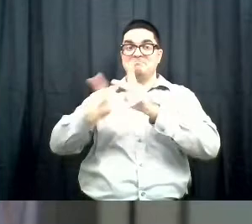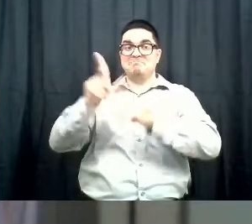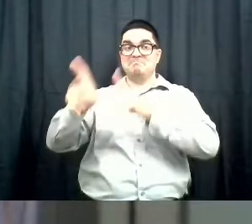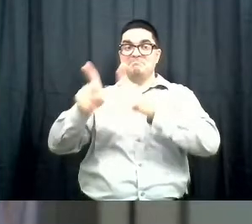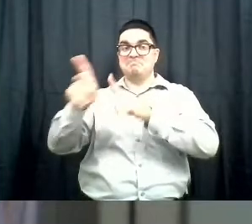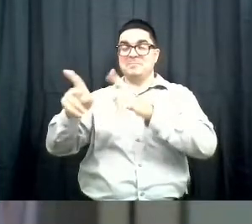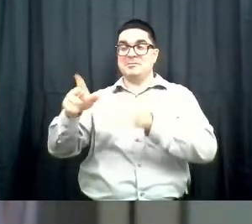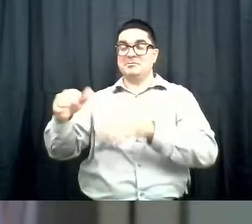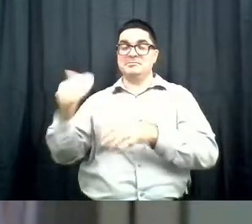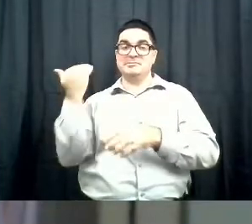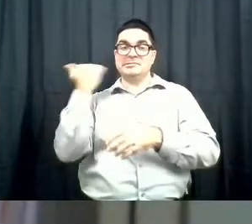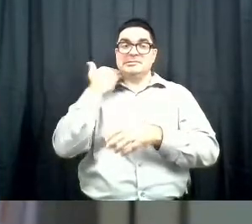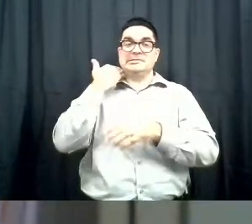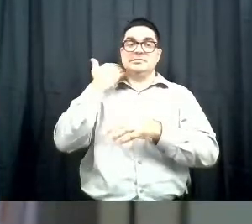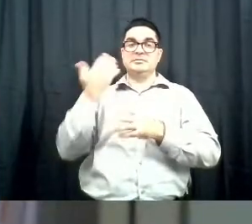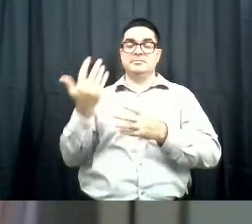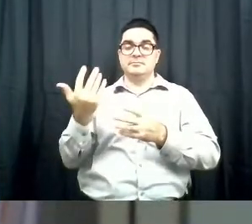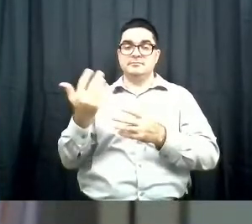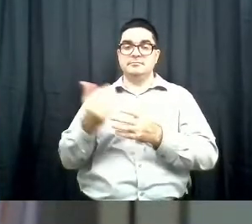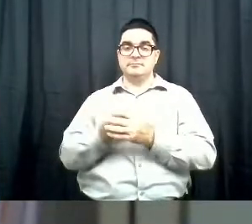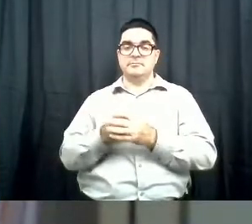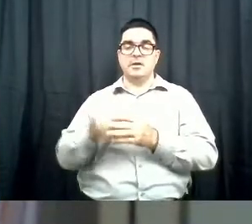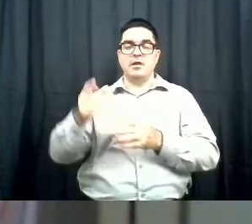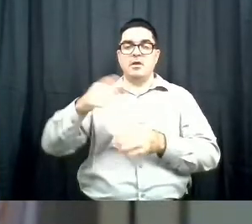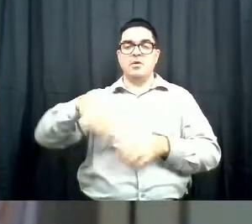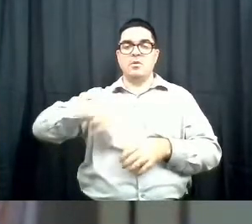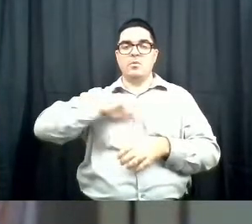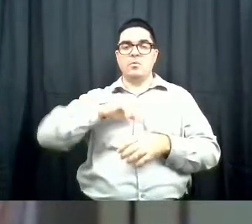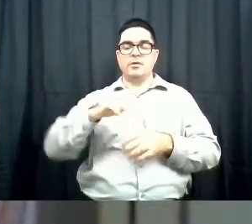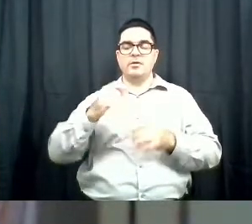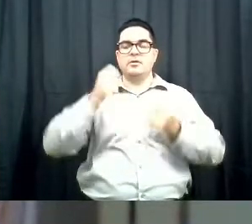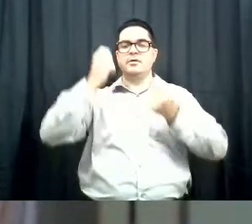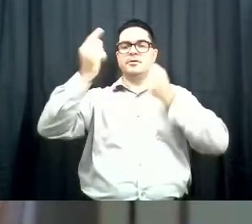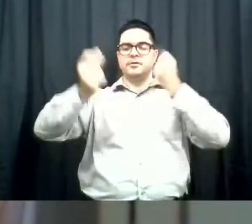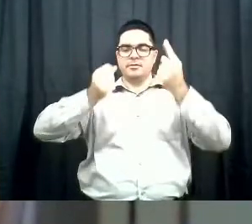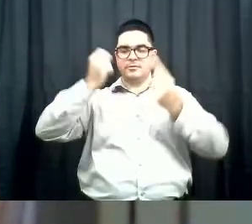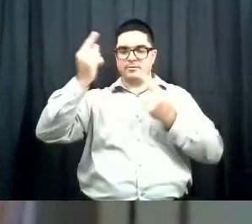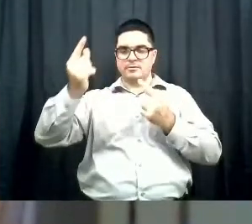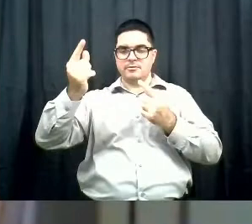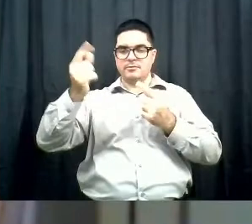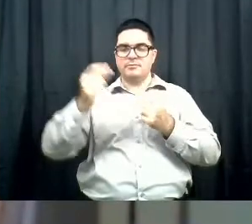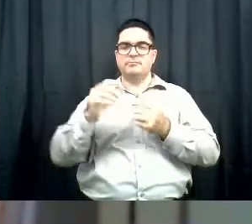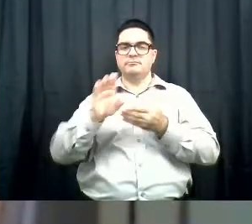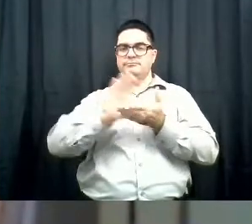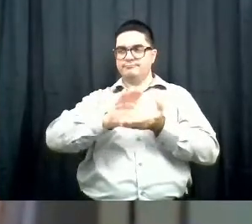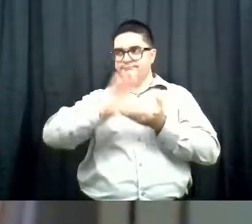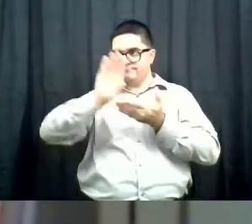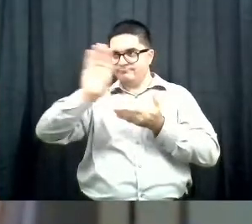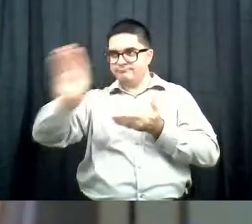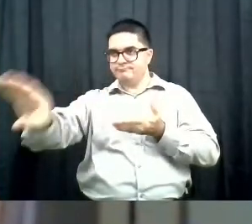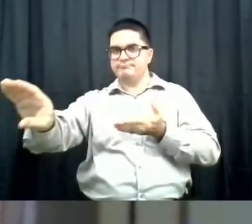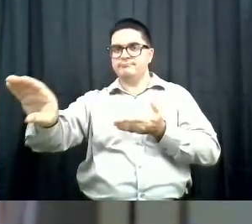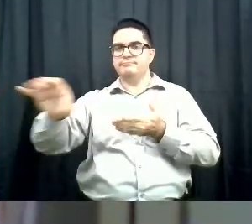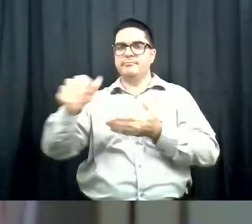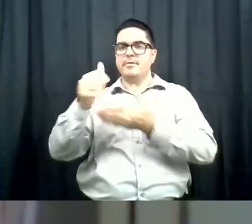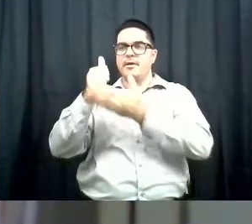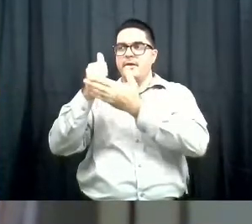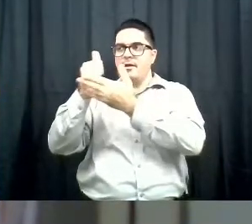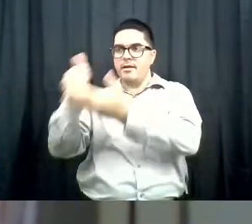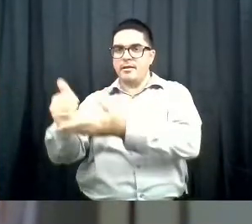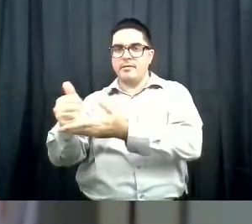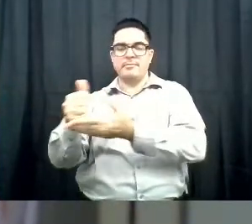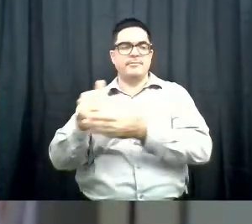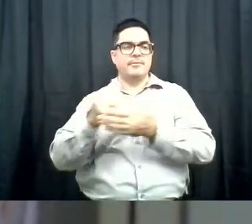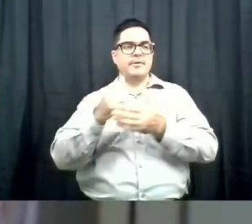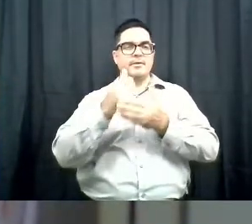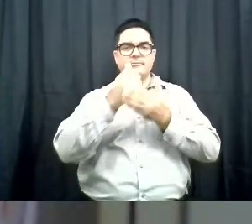reductions to pension benefits. We've also recognized that if you were to have a precipitous cut in pension benefits for low-income retirees in the island, that's